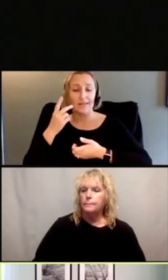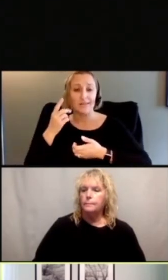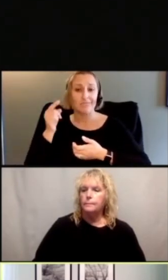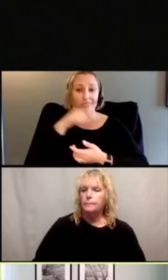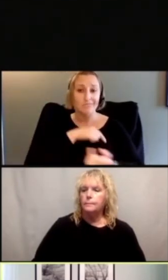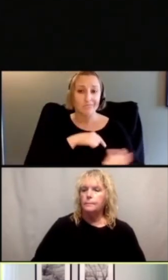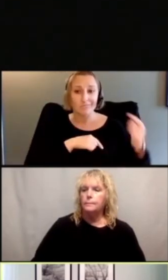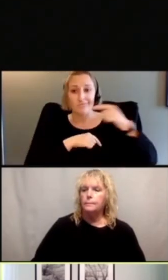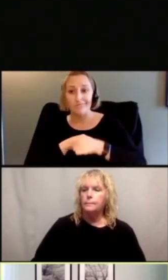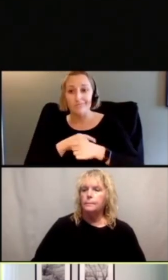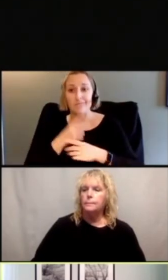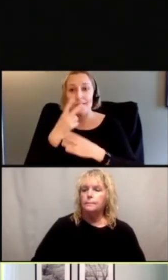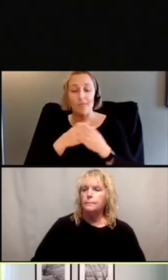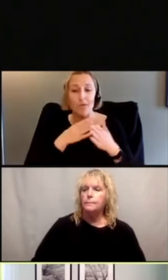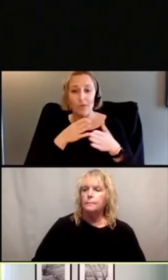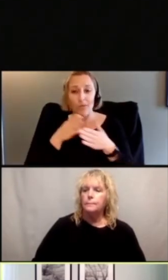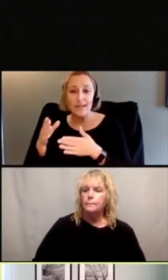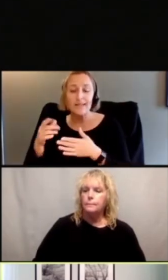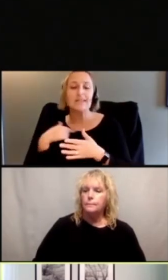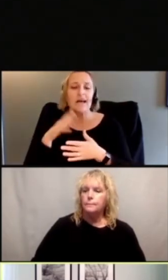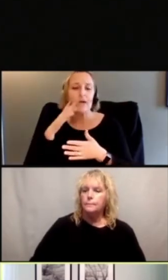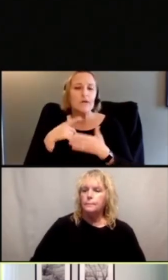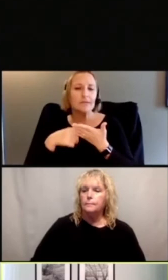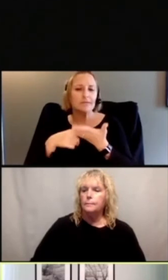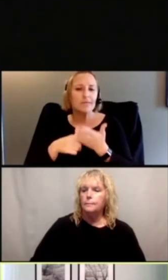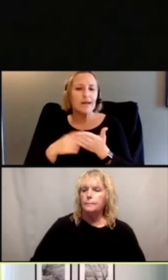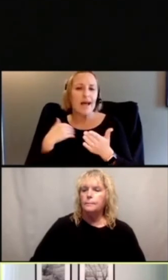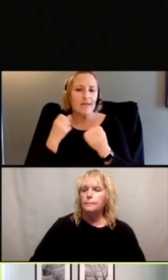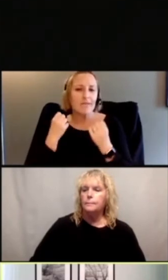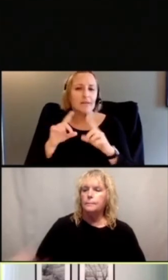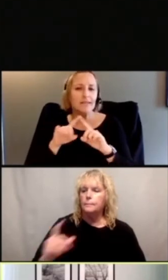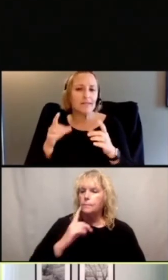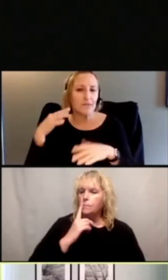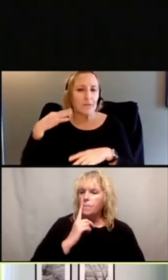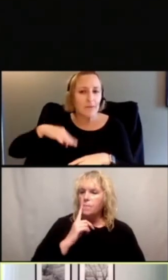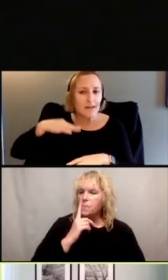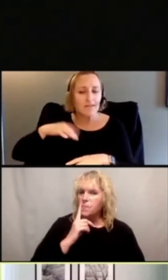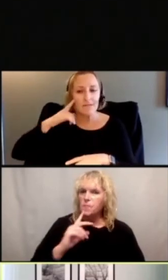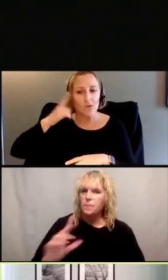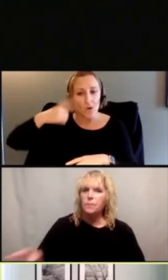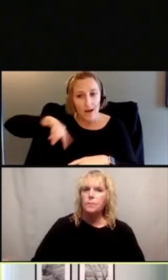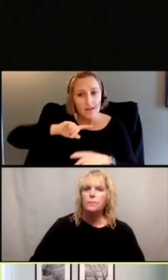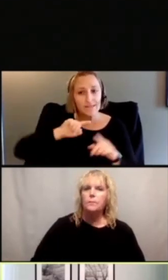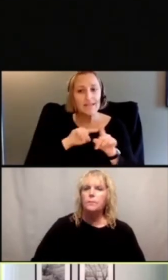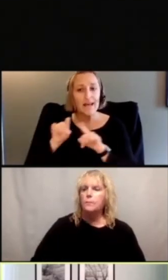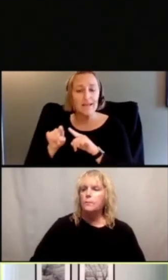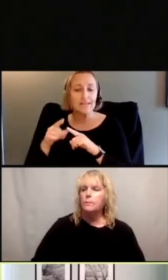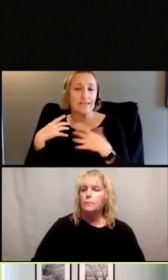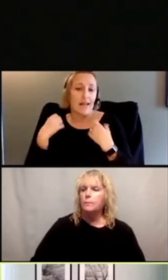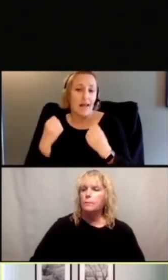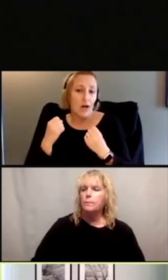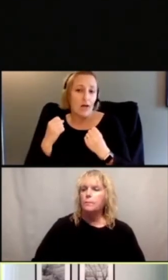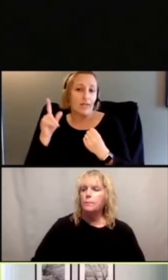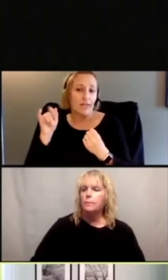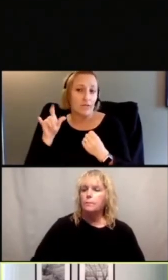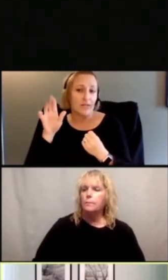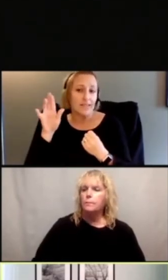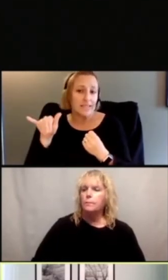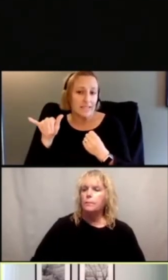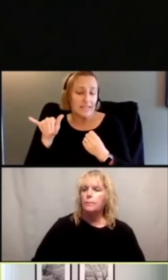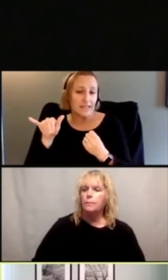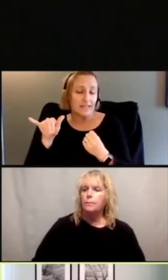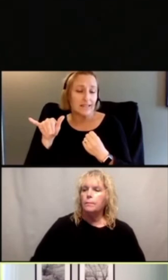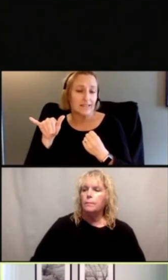I'll continue to talk about, there's a lot of benefits to us as health literacy practitioners in terms of having